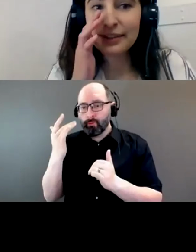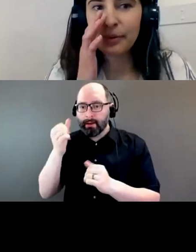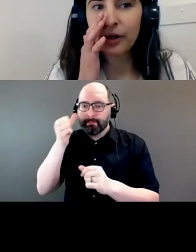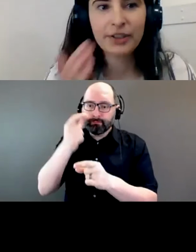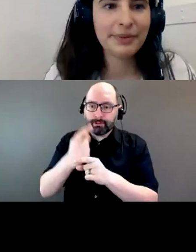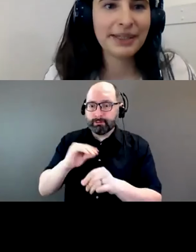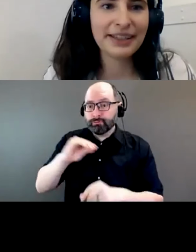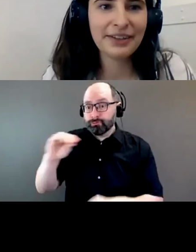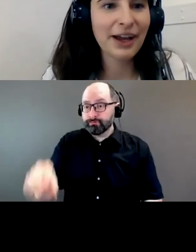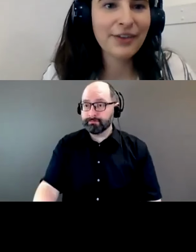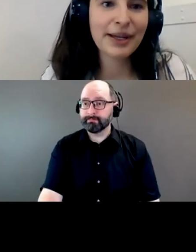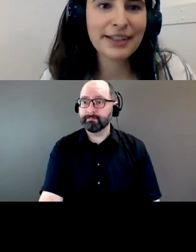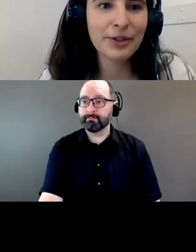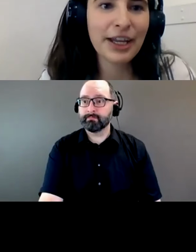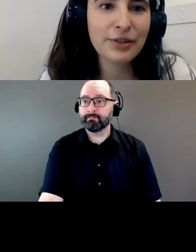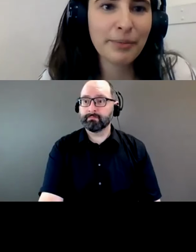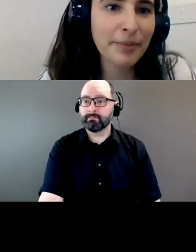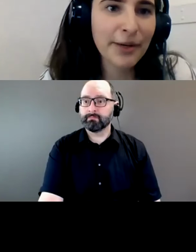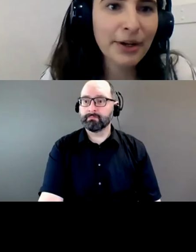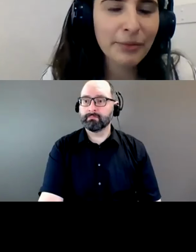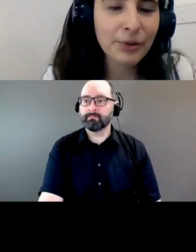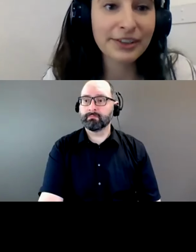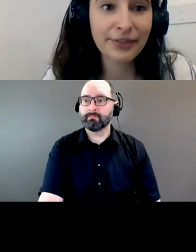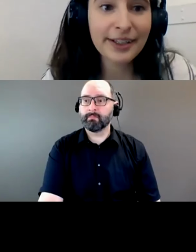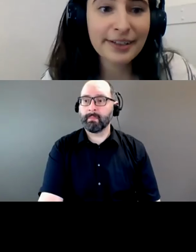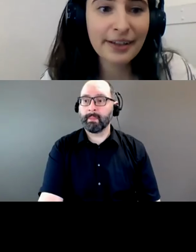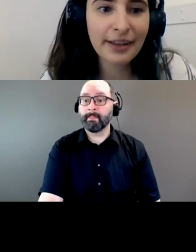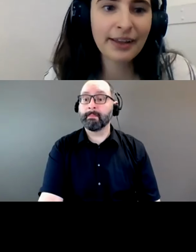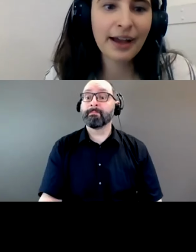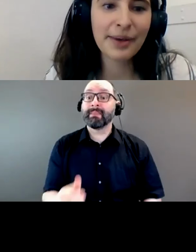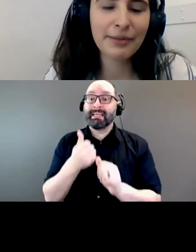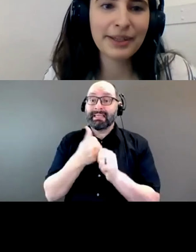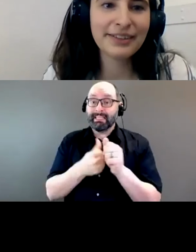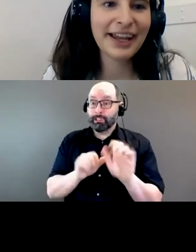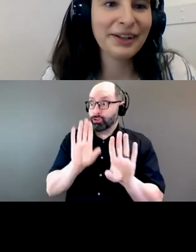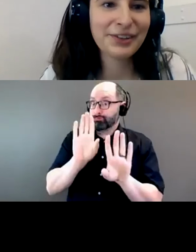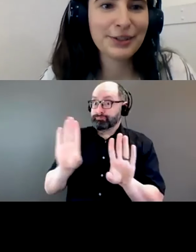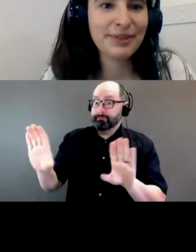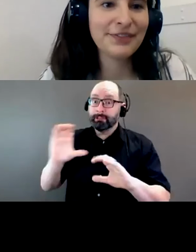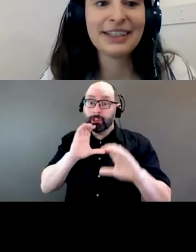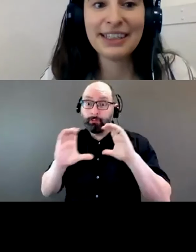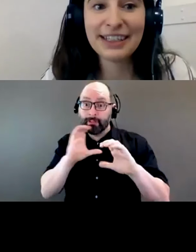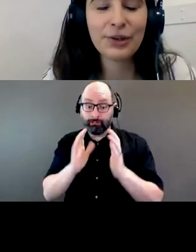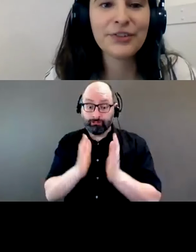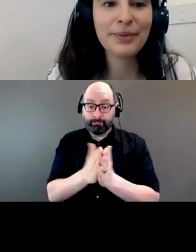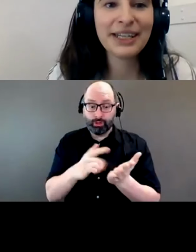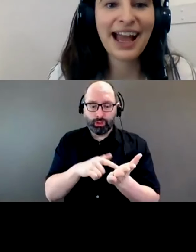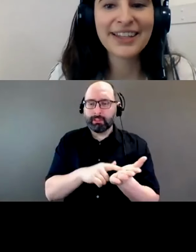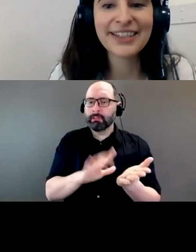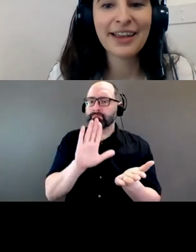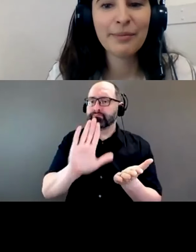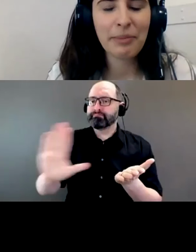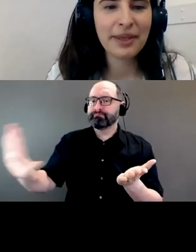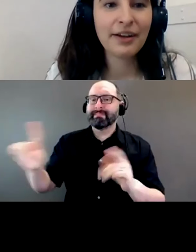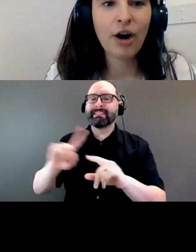And these books could be, you know, everybody's communication or memory book will look different. It can be tailored to specific needs. So if somebody